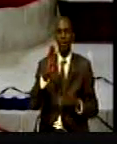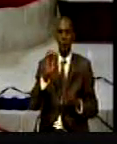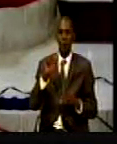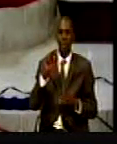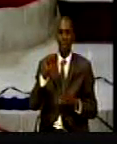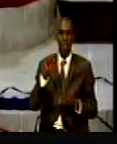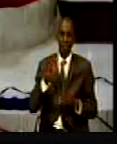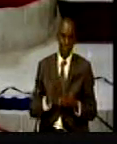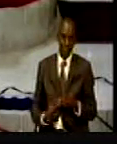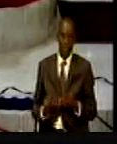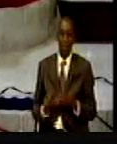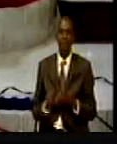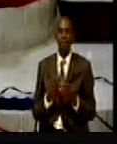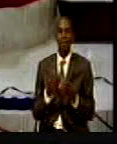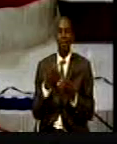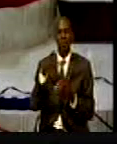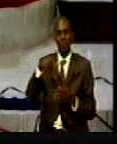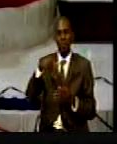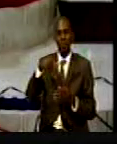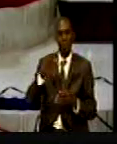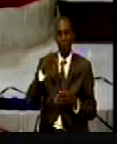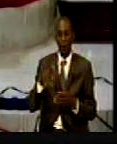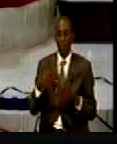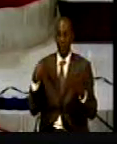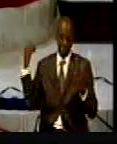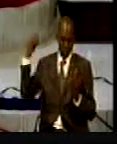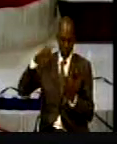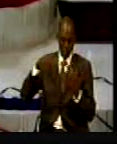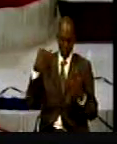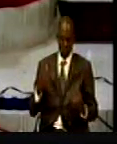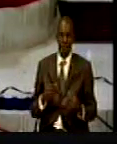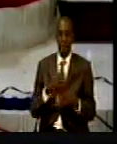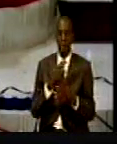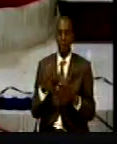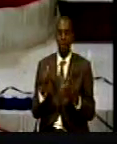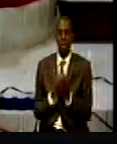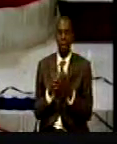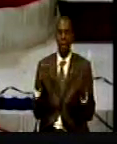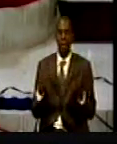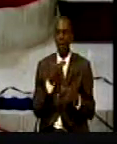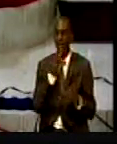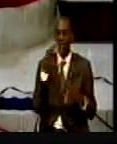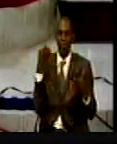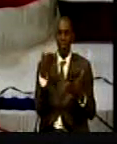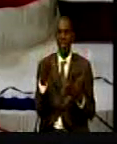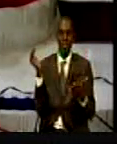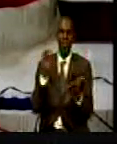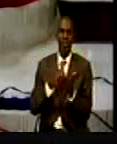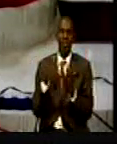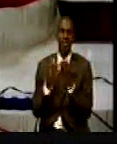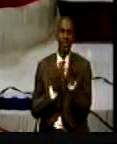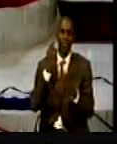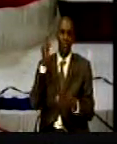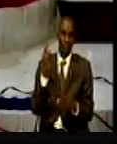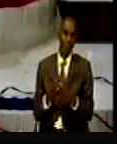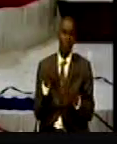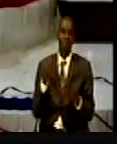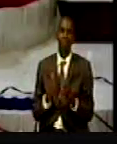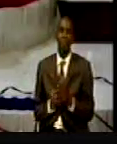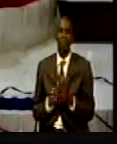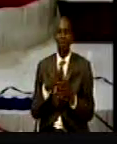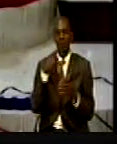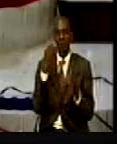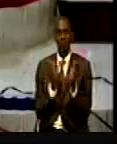seen that pencil again. Praise the Lord! Rivers. I will not be seeing that person again. Look at me